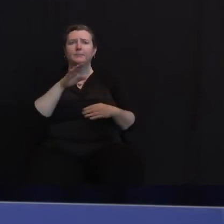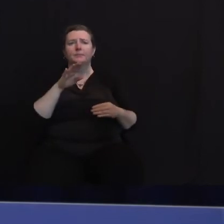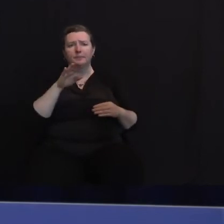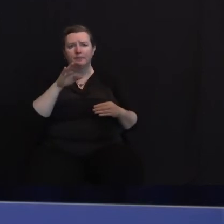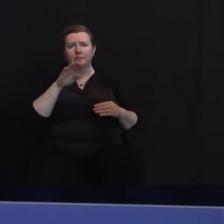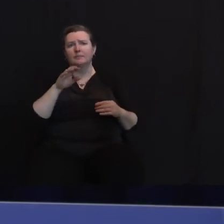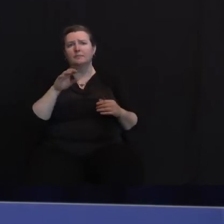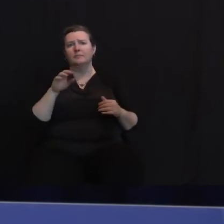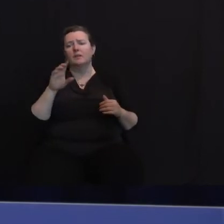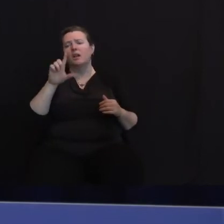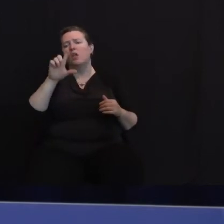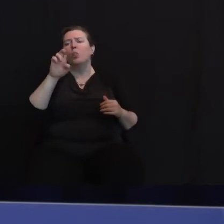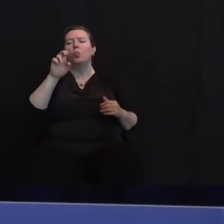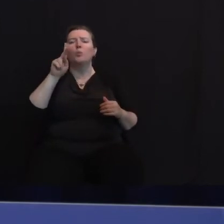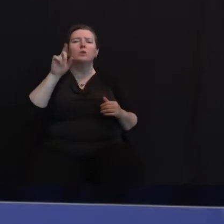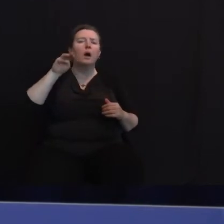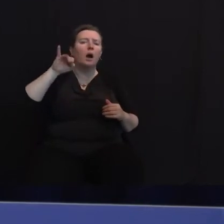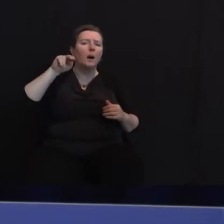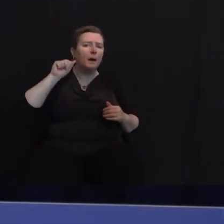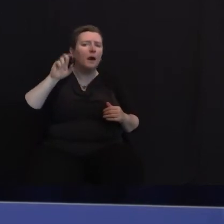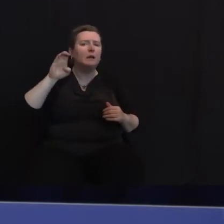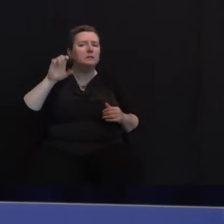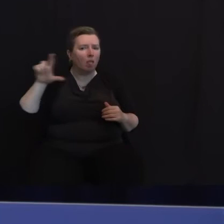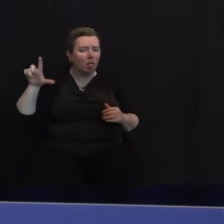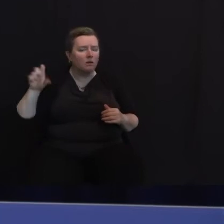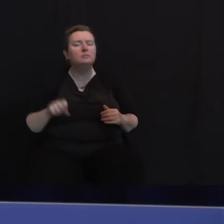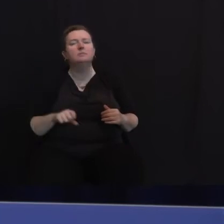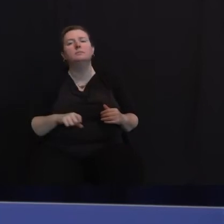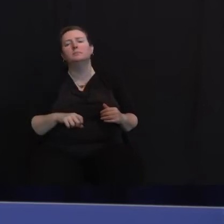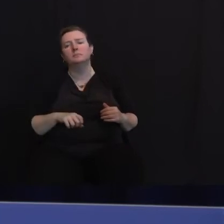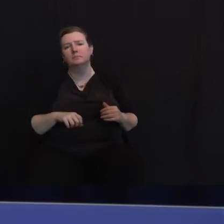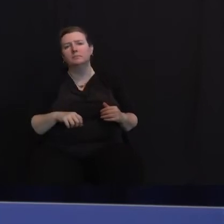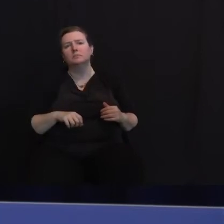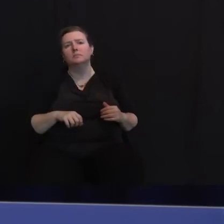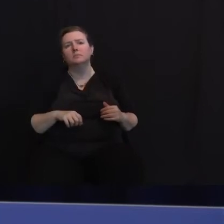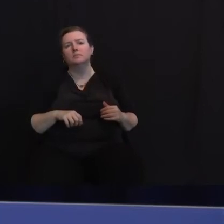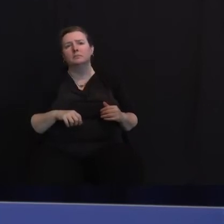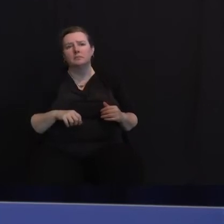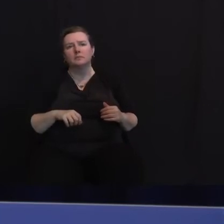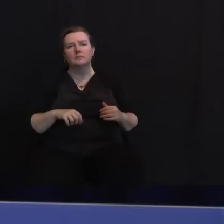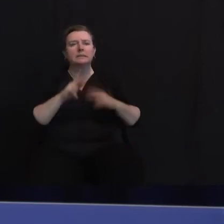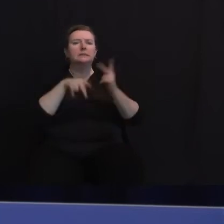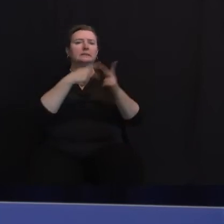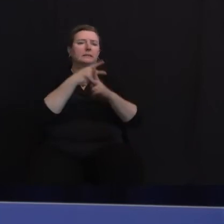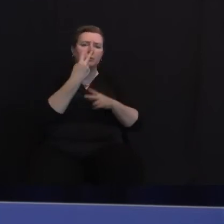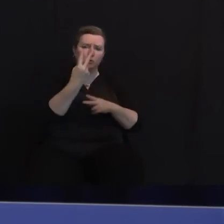type 2 diabetes, and the largest group,